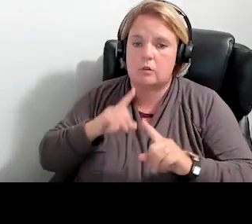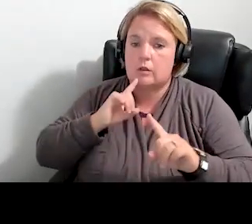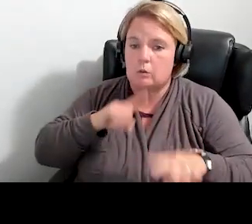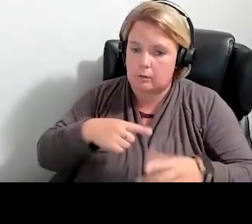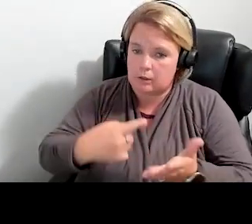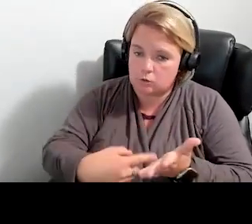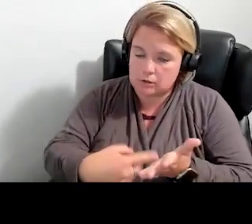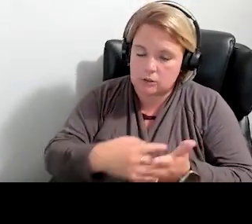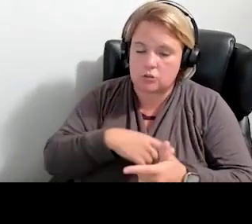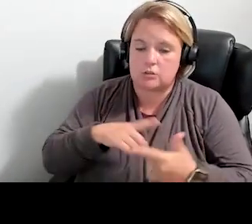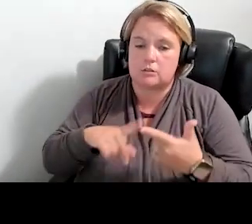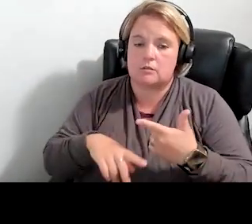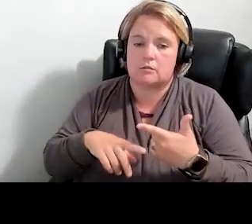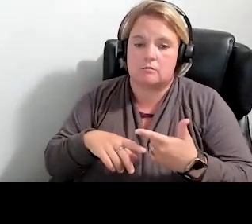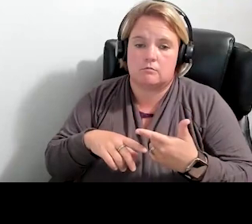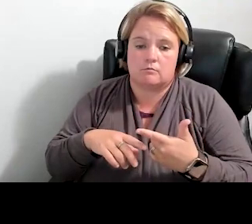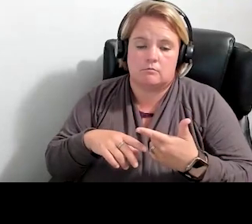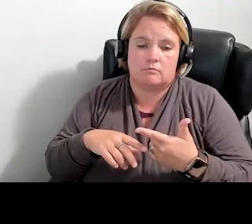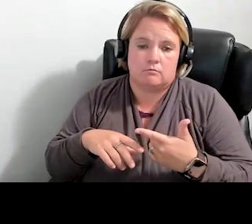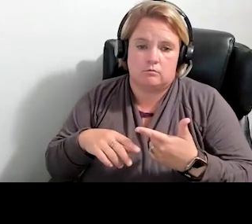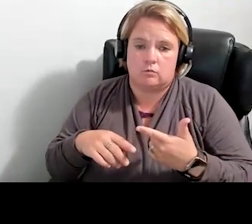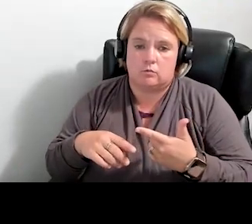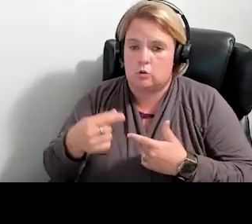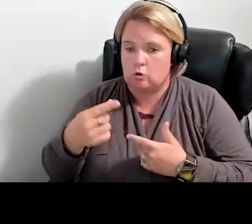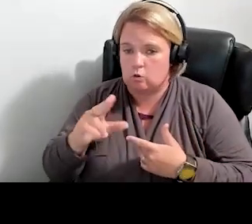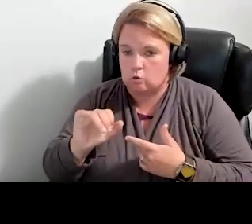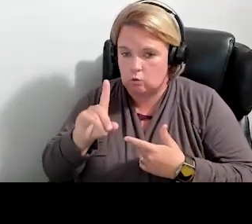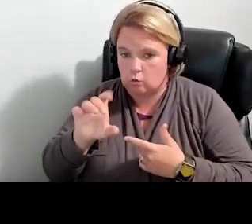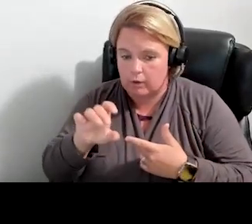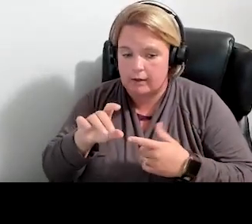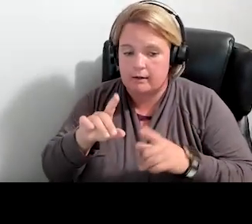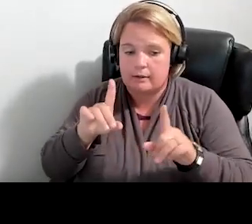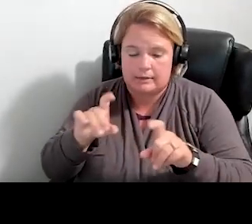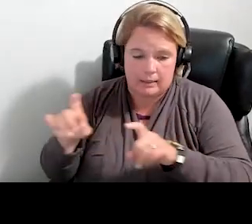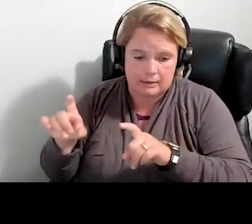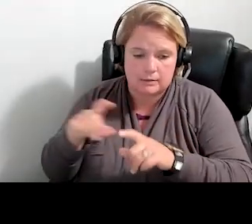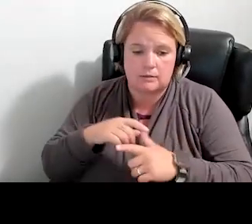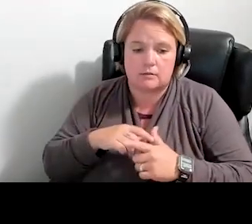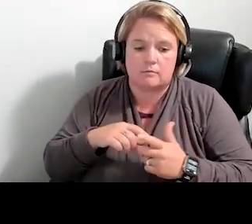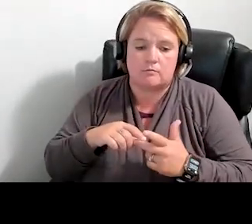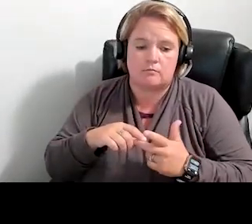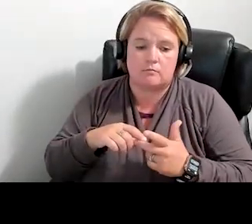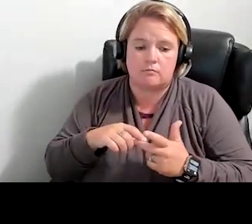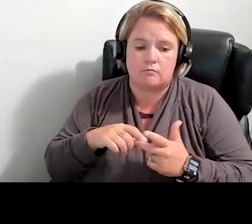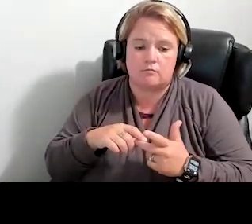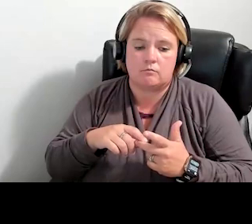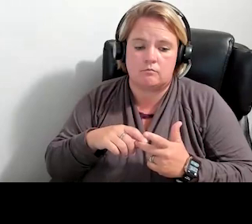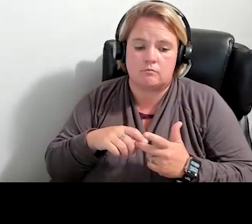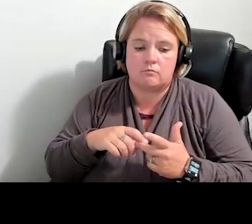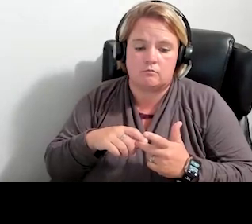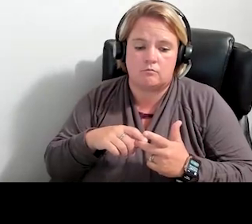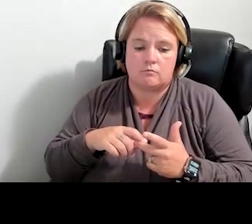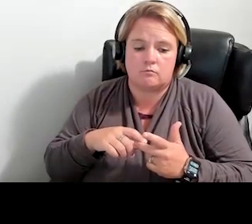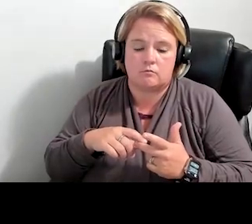discussions, like grade a test. And anyway, so my question to you is, and I am looking